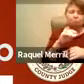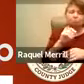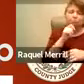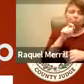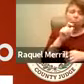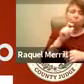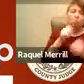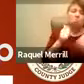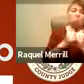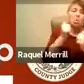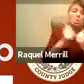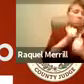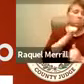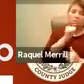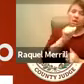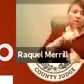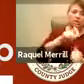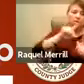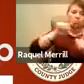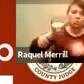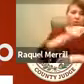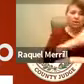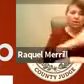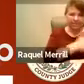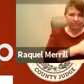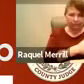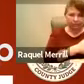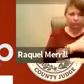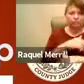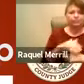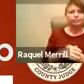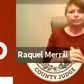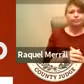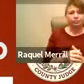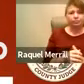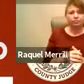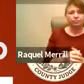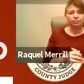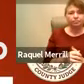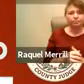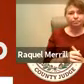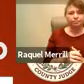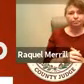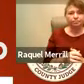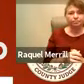go to the hospital. Next slide.